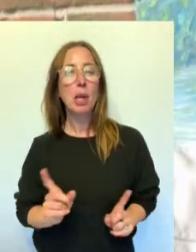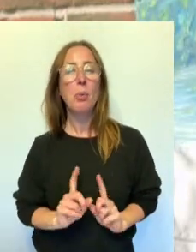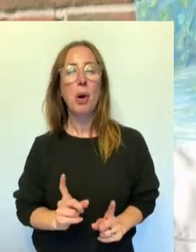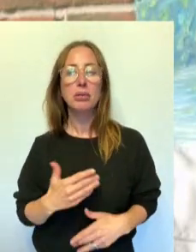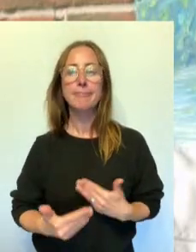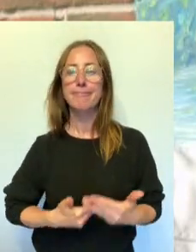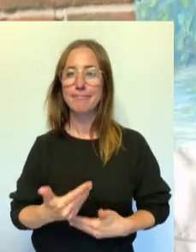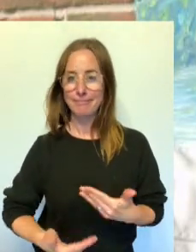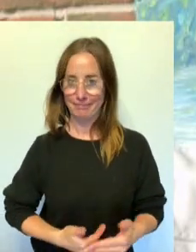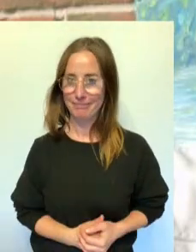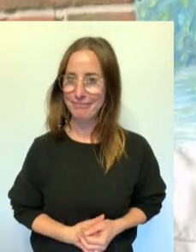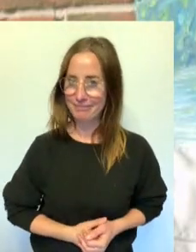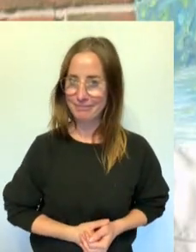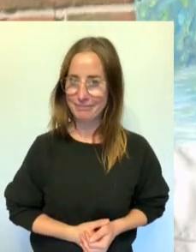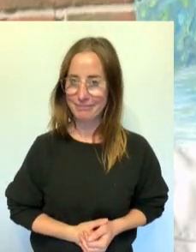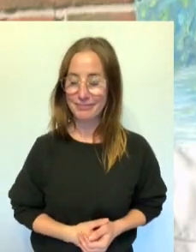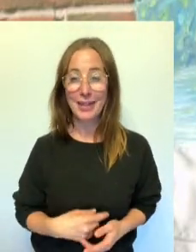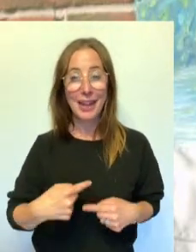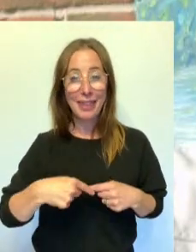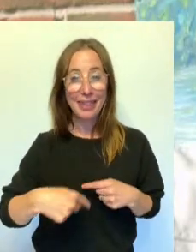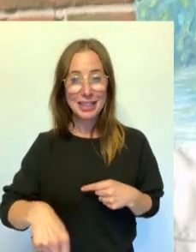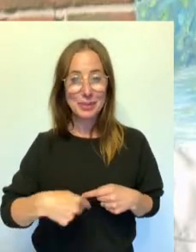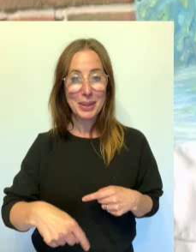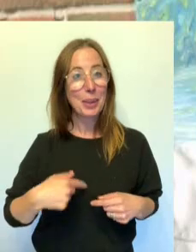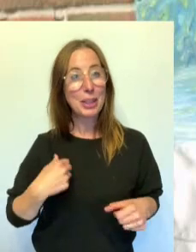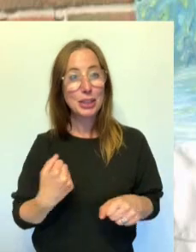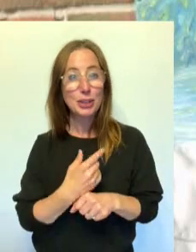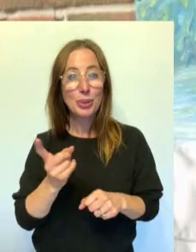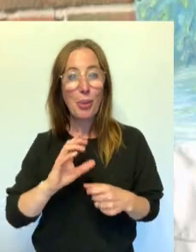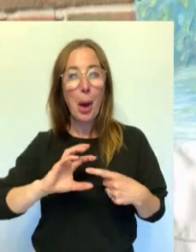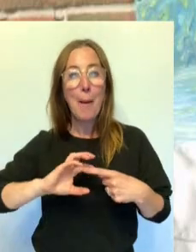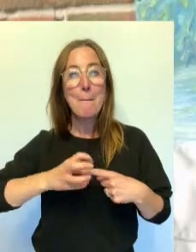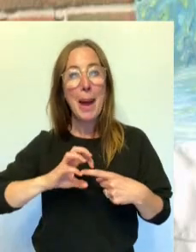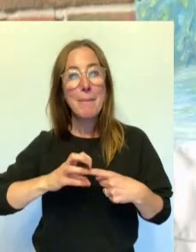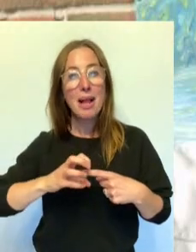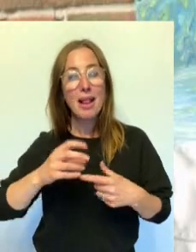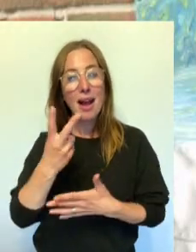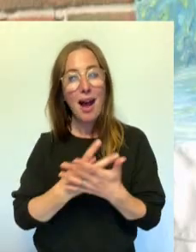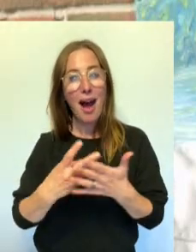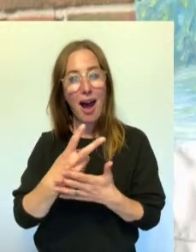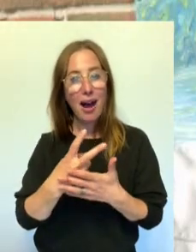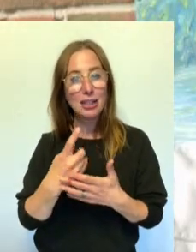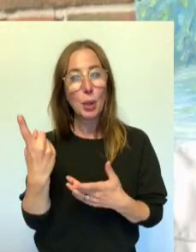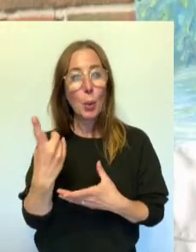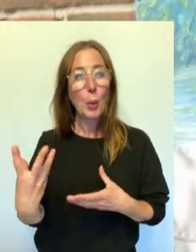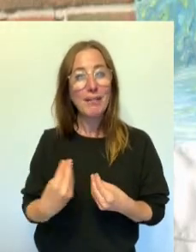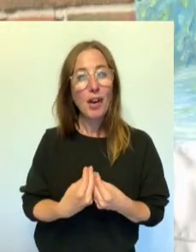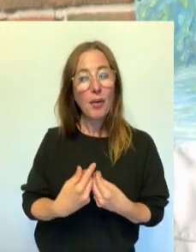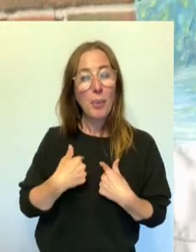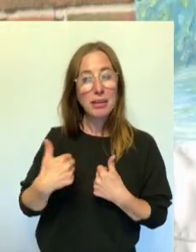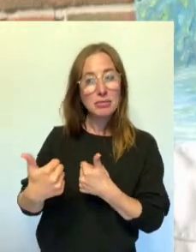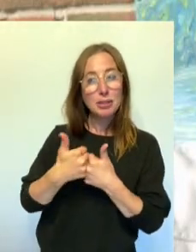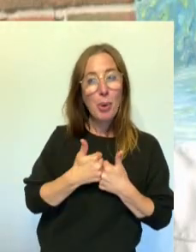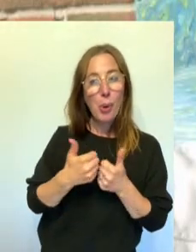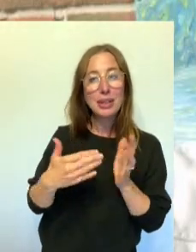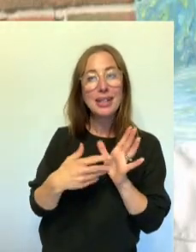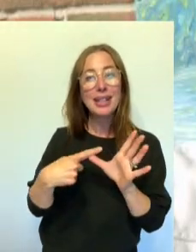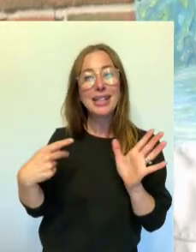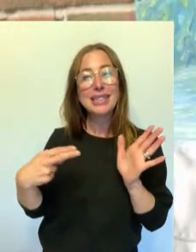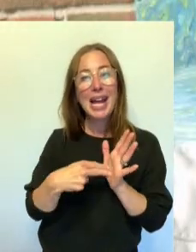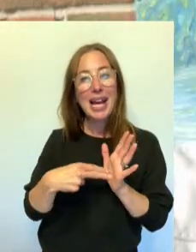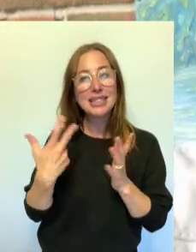with. This week we're going to be doing pebble art. Naz from Creative Change Workshops is going to be helping